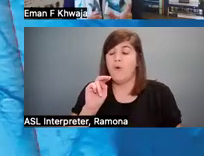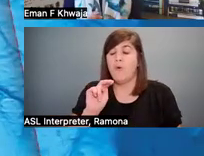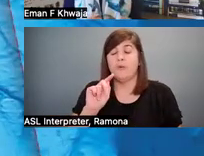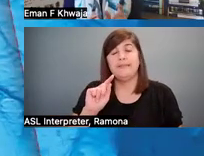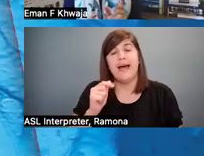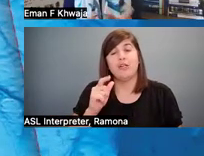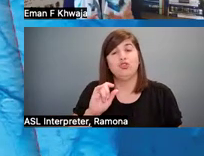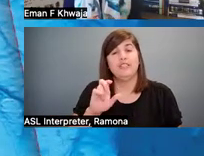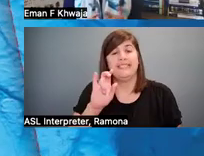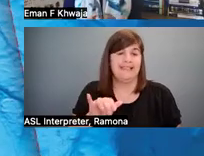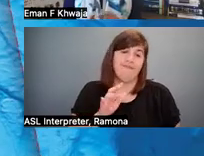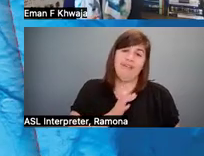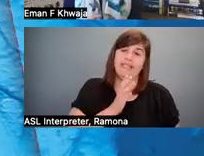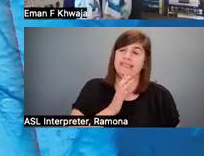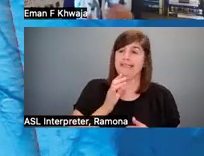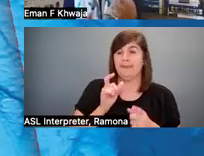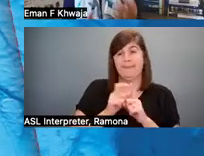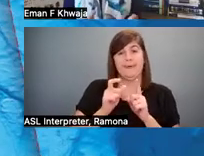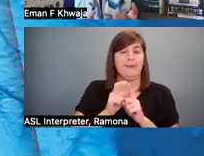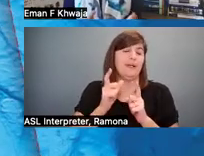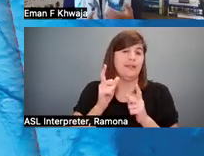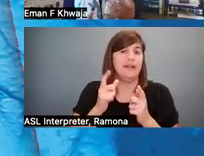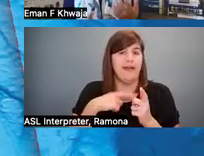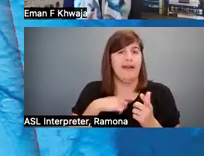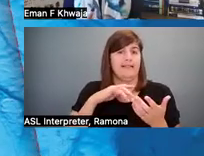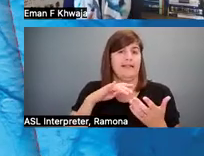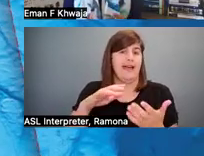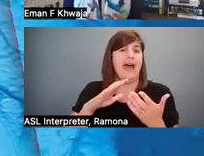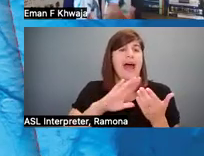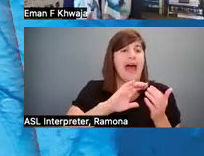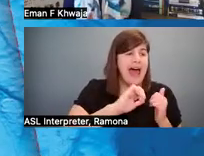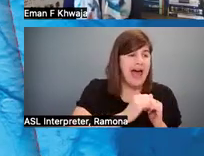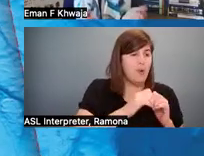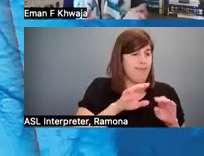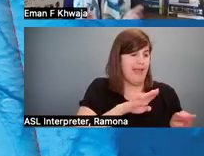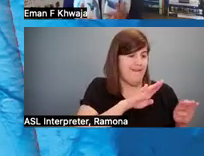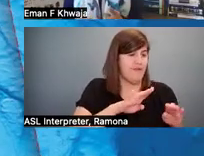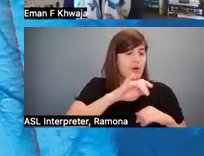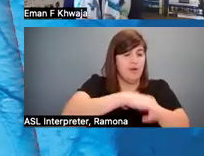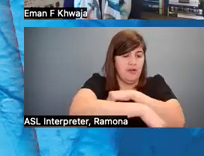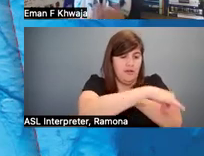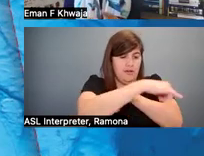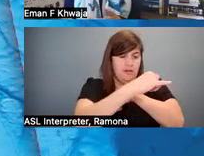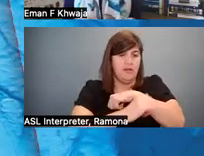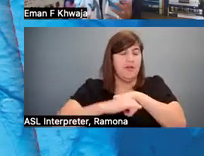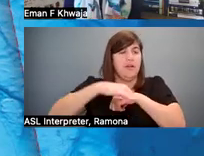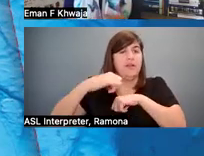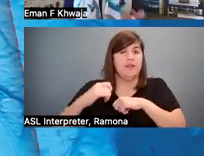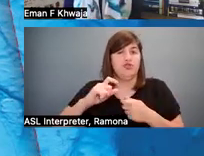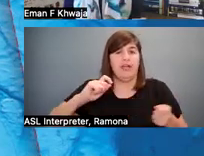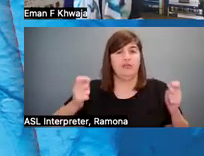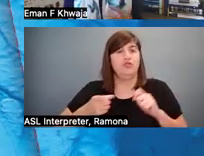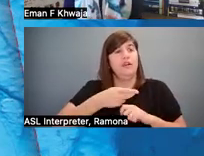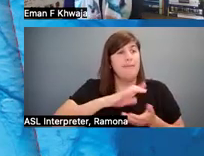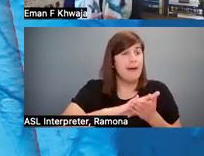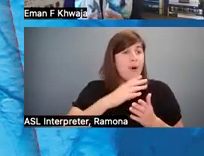very fancy scientific way of saying I study how the behaviors of whales change as they get older and as they grow and learn about